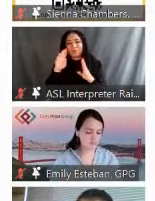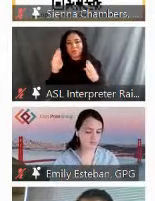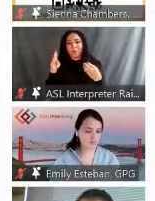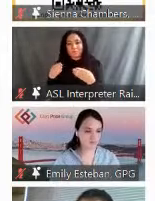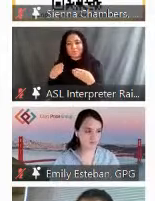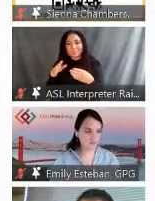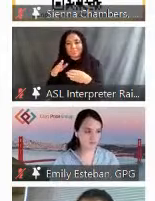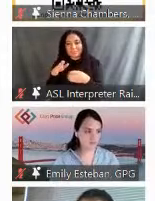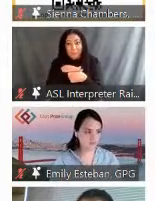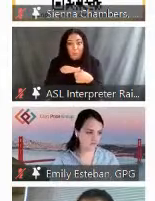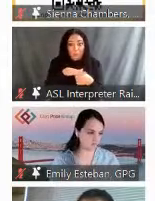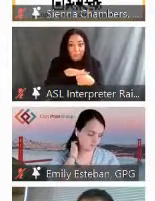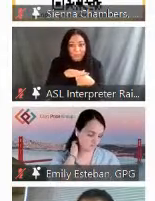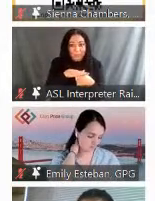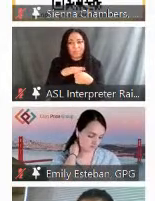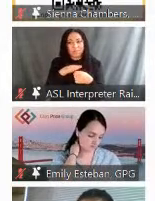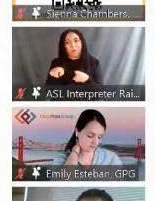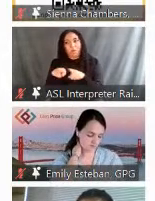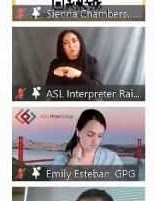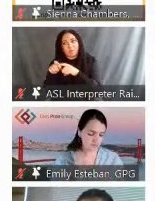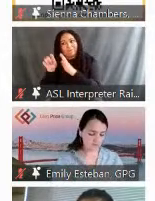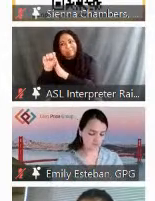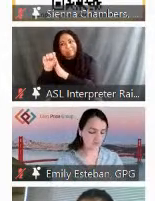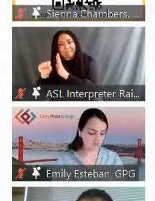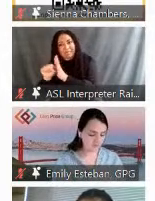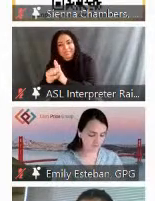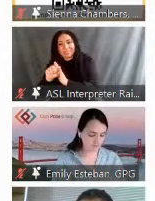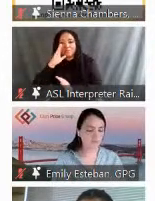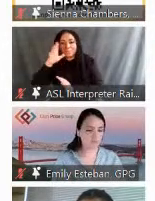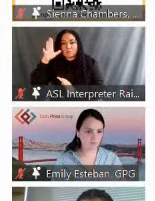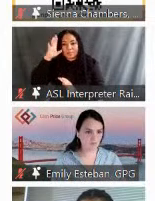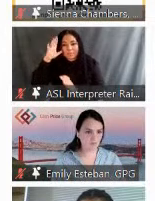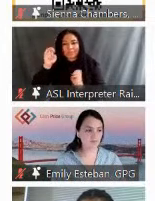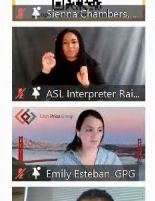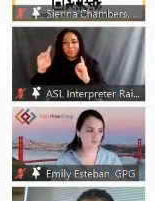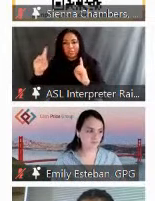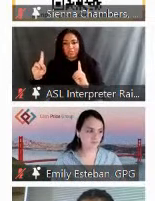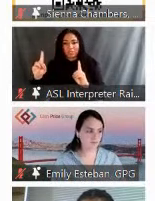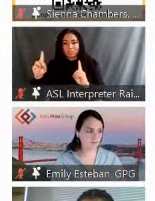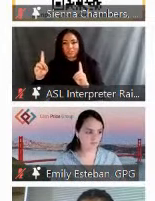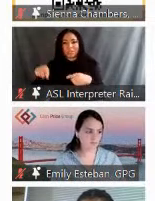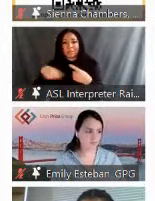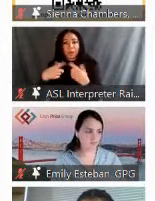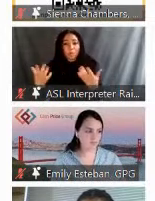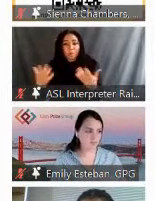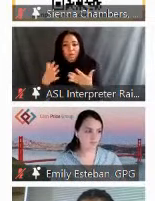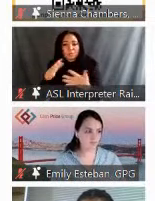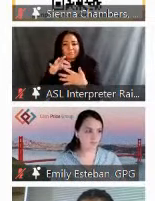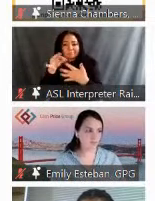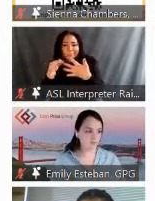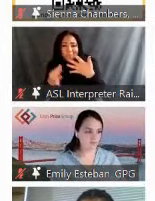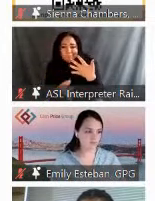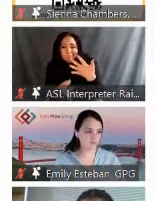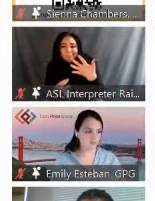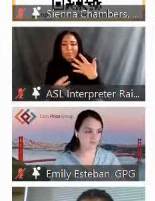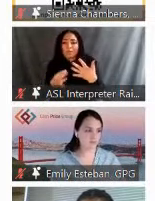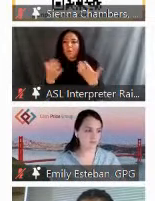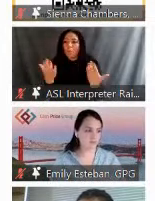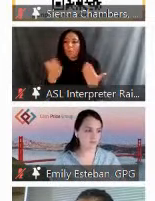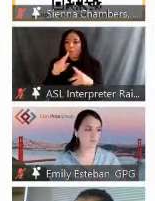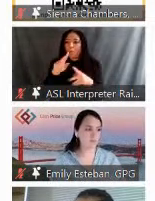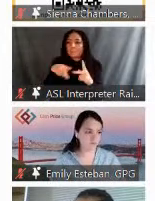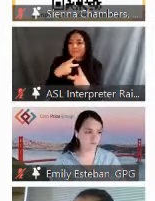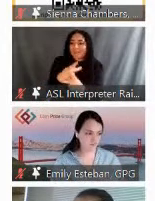only locally, but as a state, is really parent education about what the options are, what types